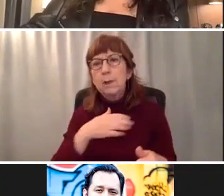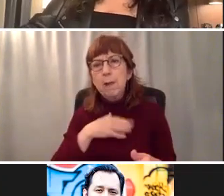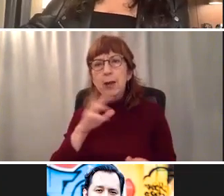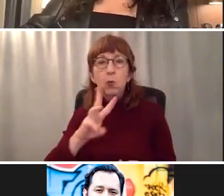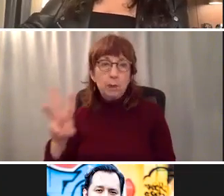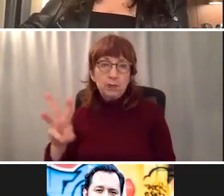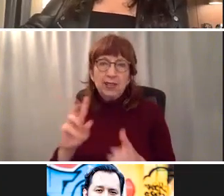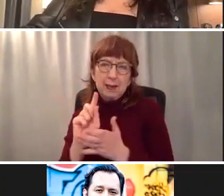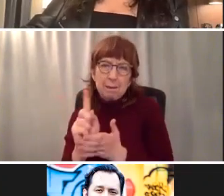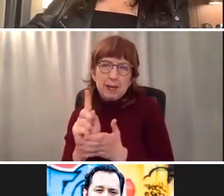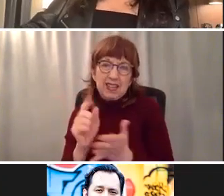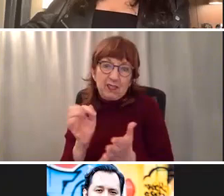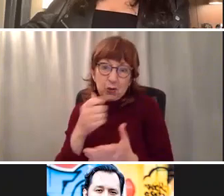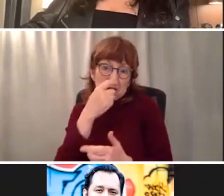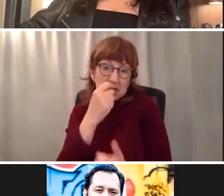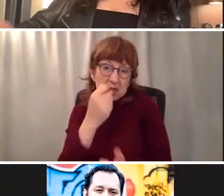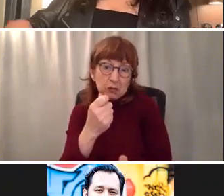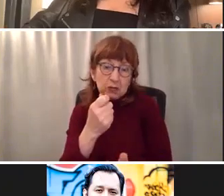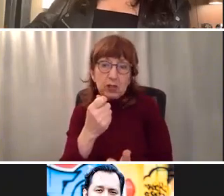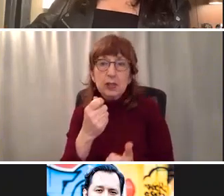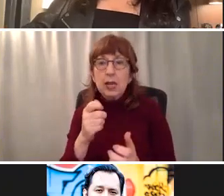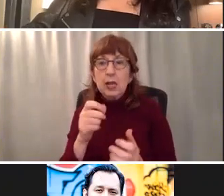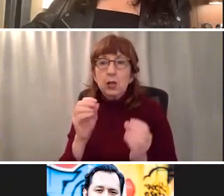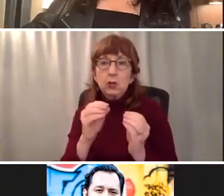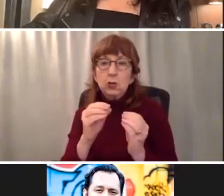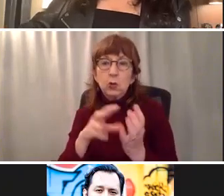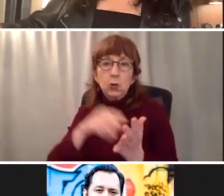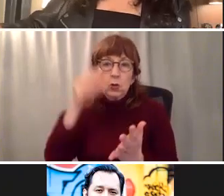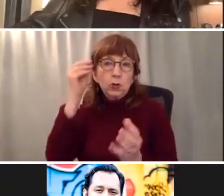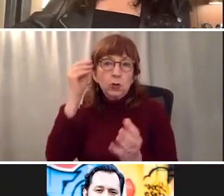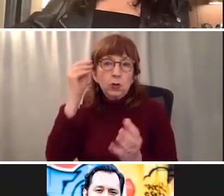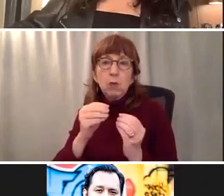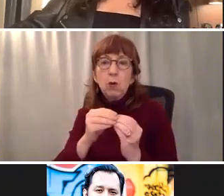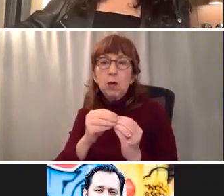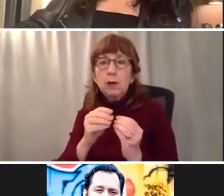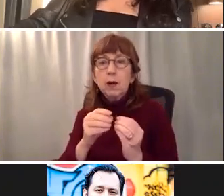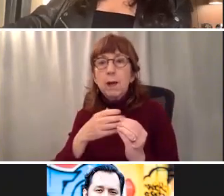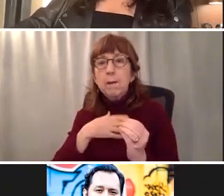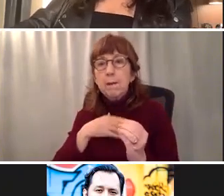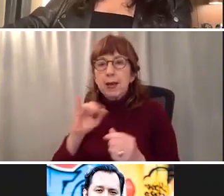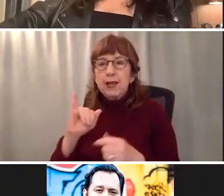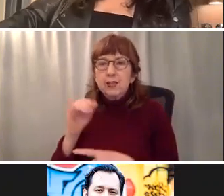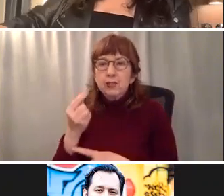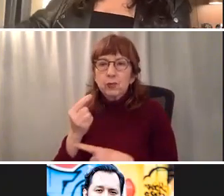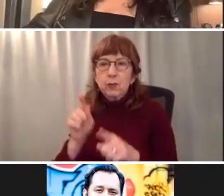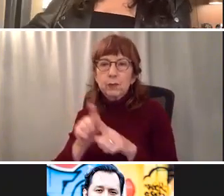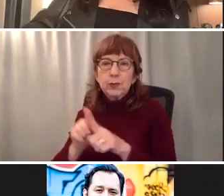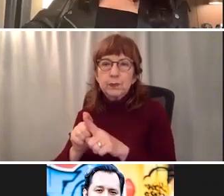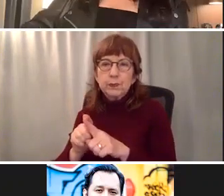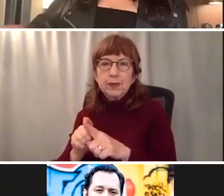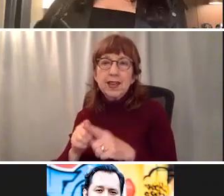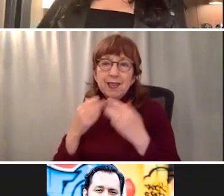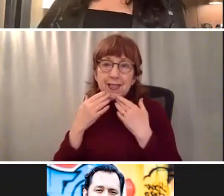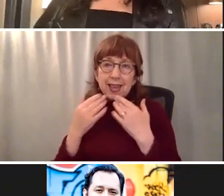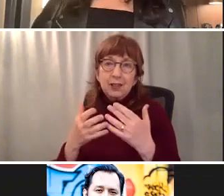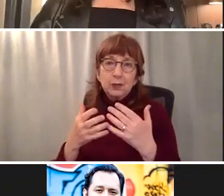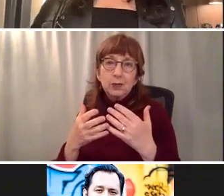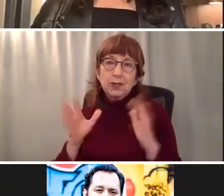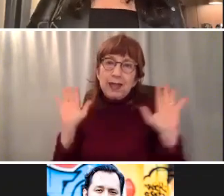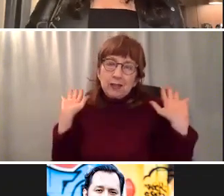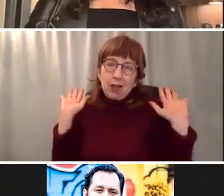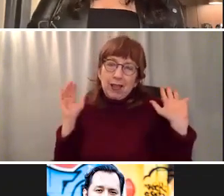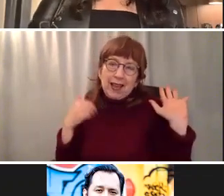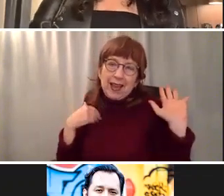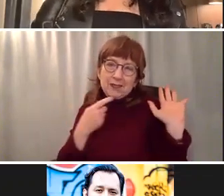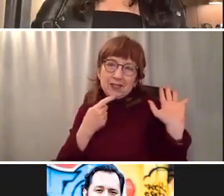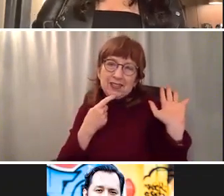minute if you're interested in a print, and my Instagram. Thank you, and that's all I have to